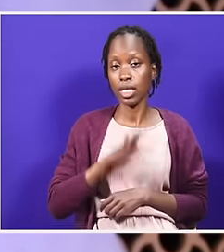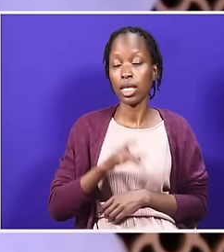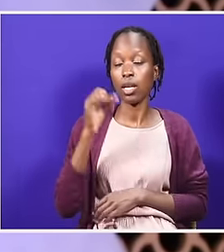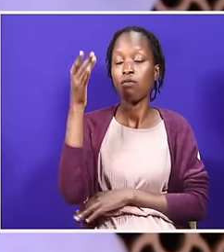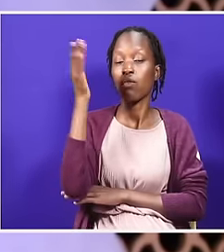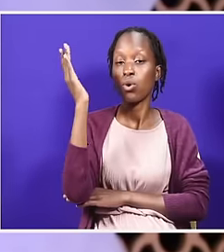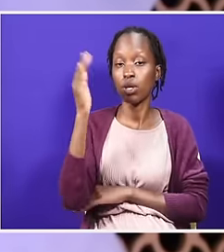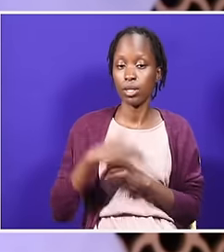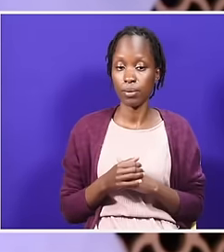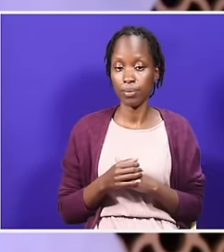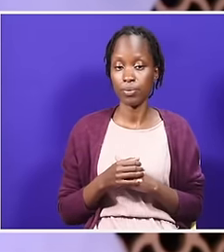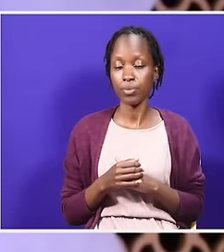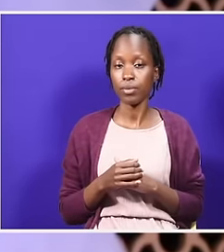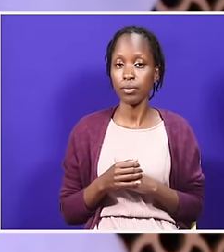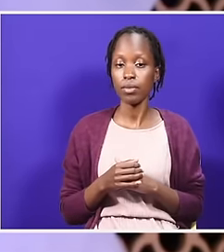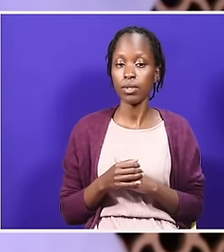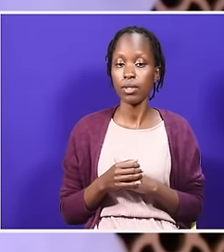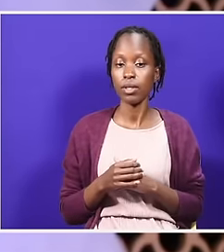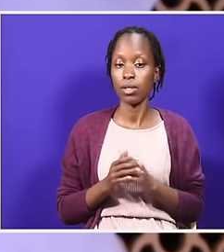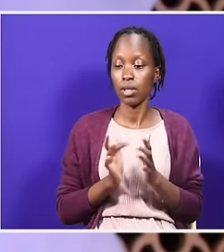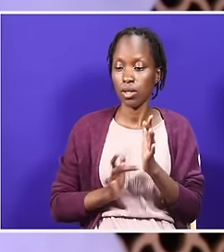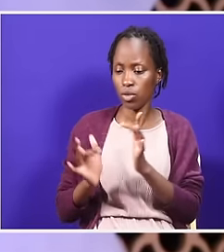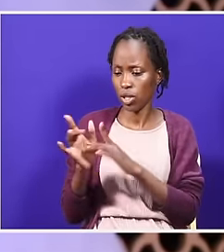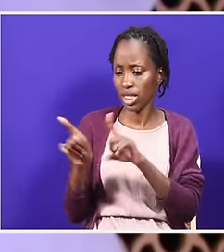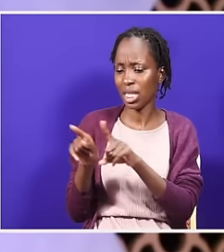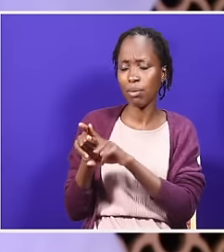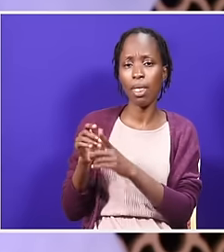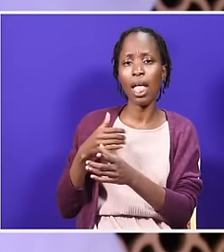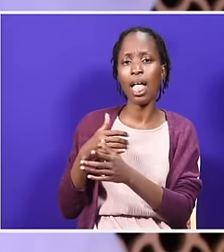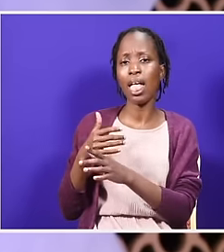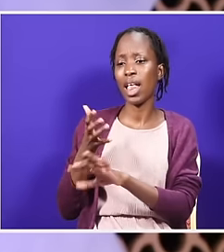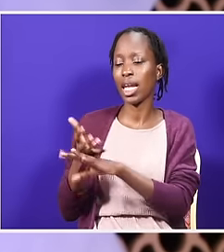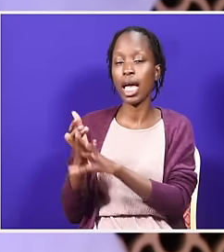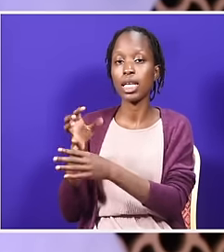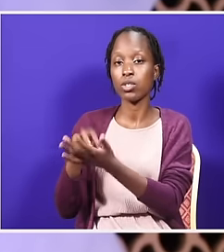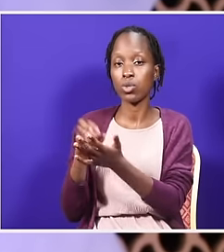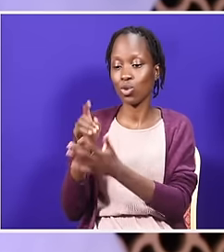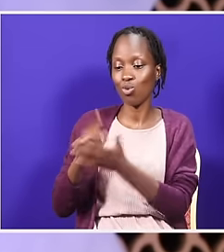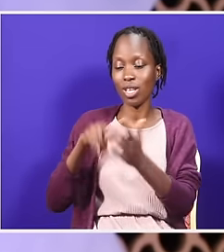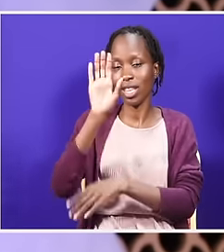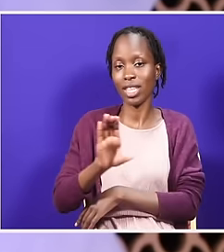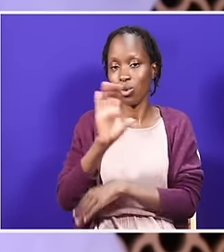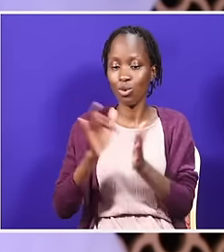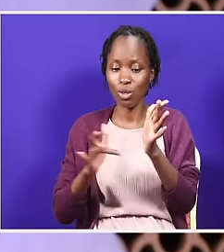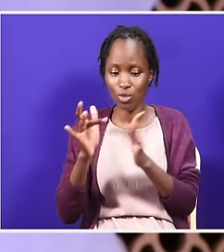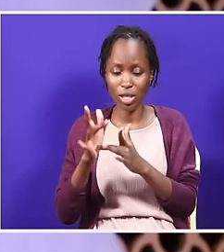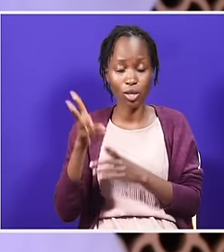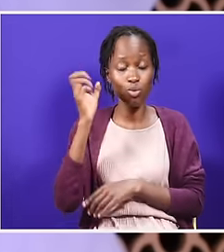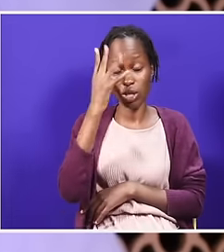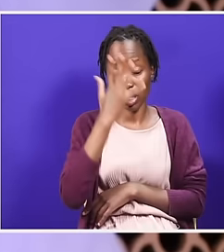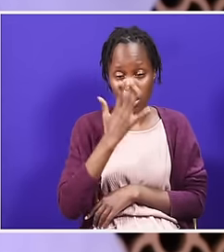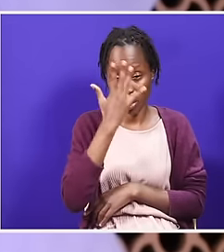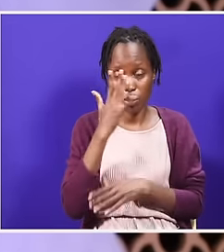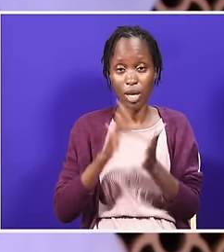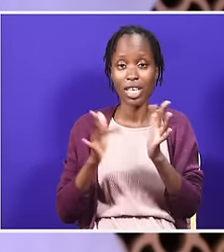God, he faced a gun barrel, the cross. He was humiliated. He